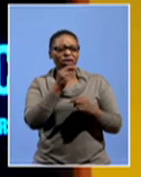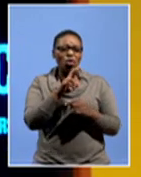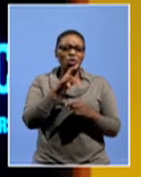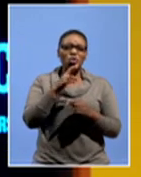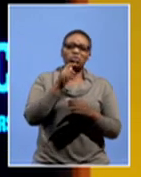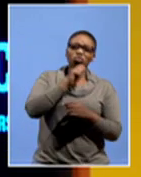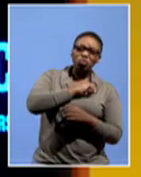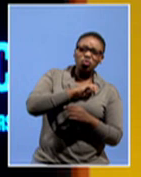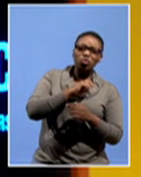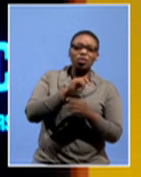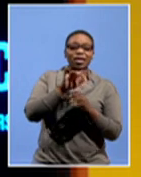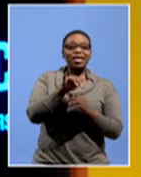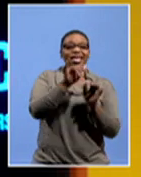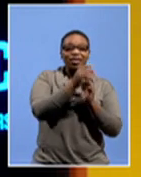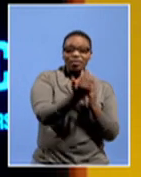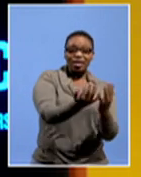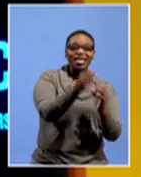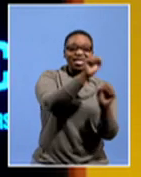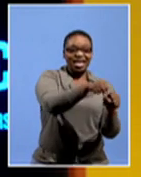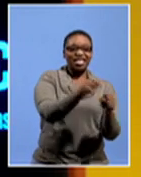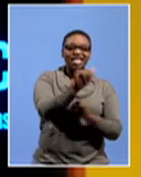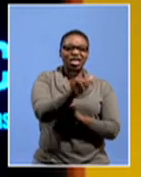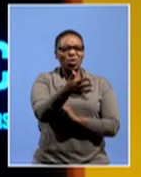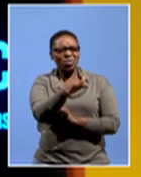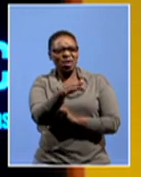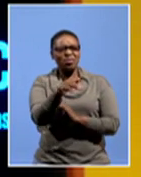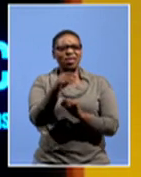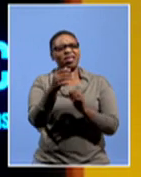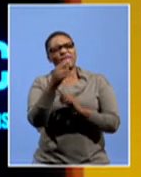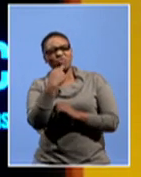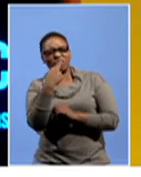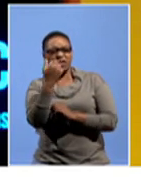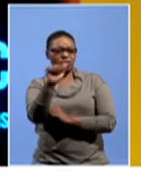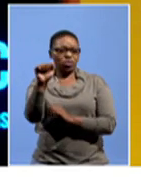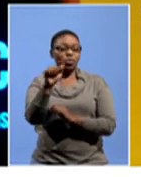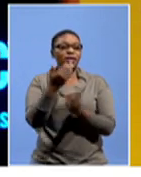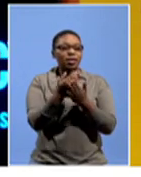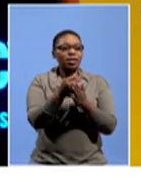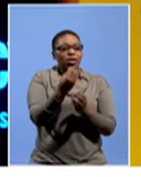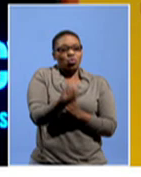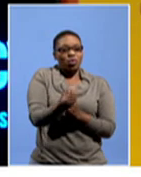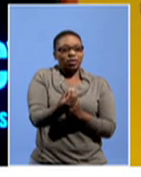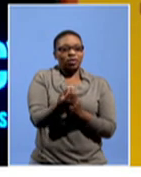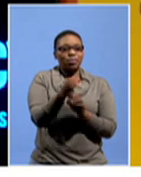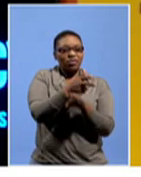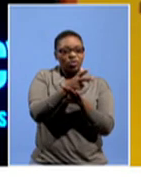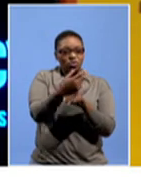and fiction? Green, yes. Yellow, maybe. Red, no. You can send us a WhatsApp video to